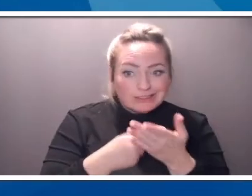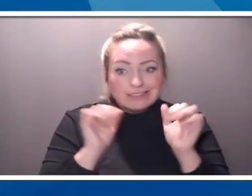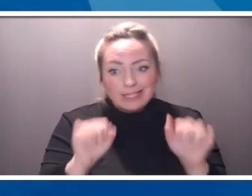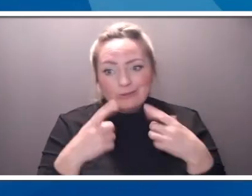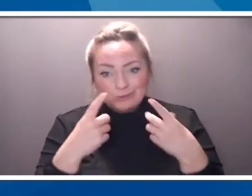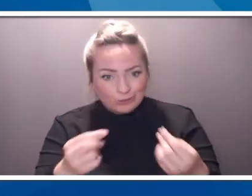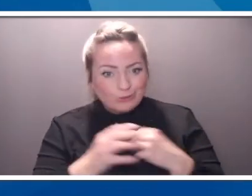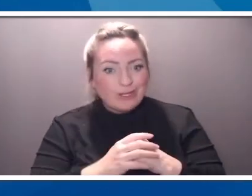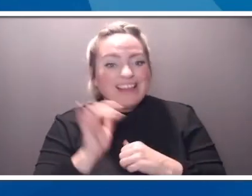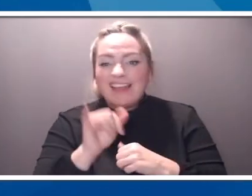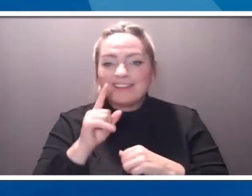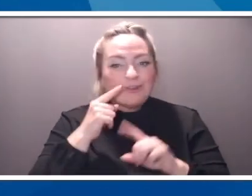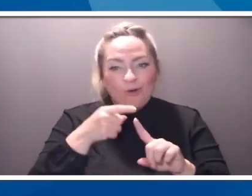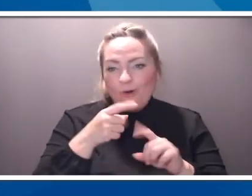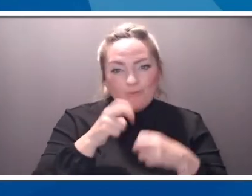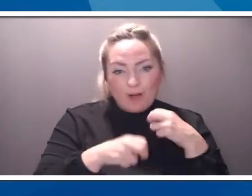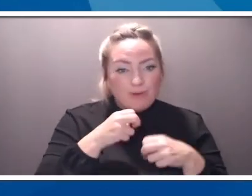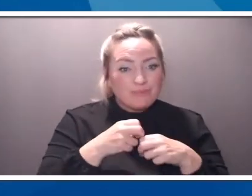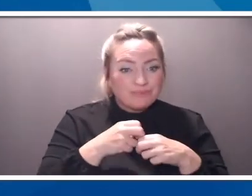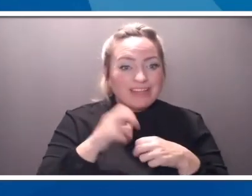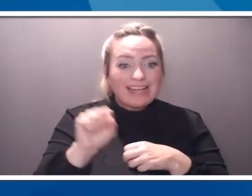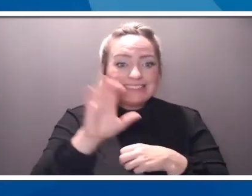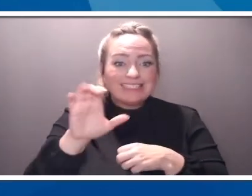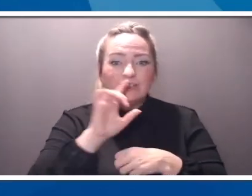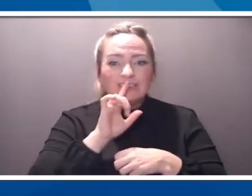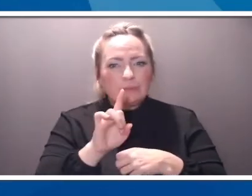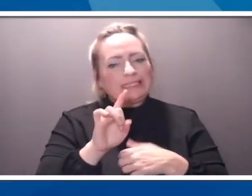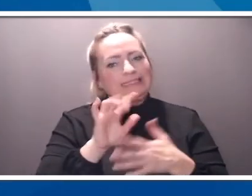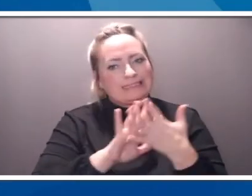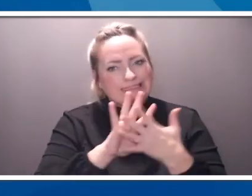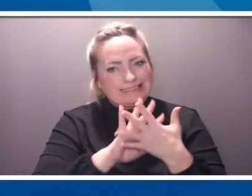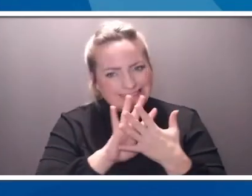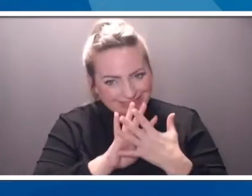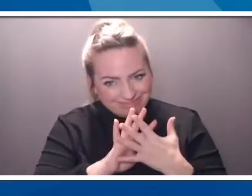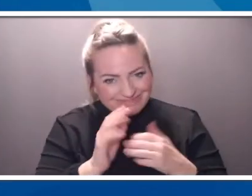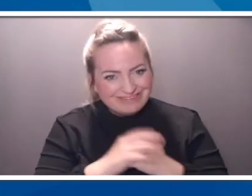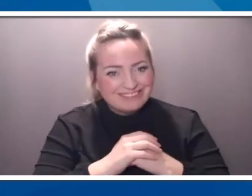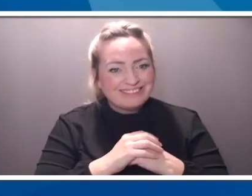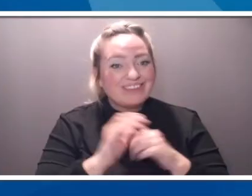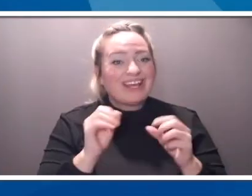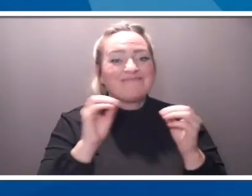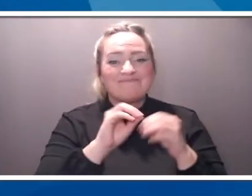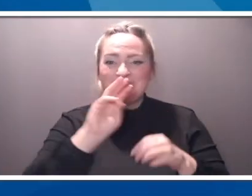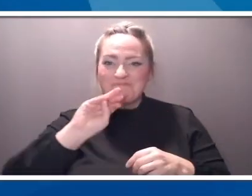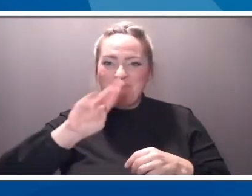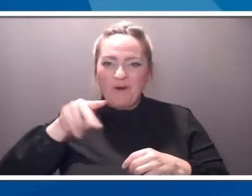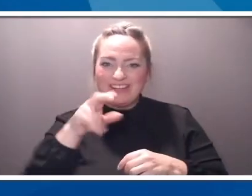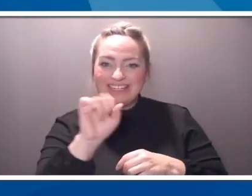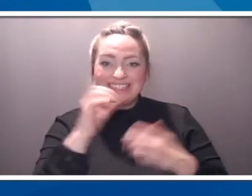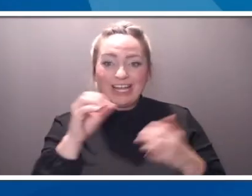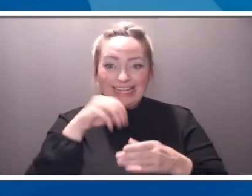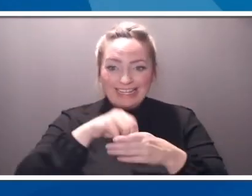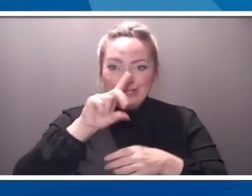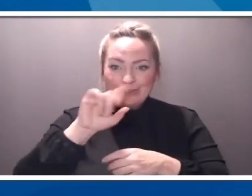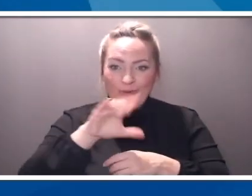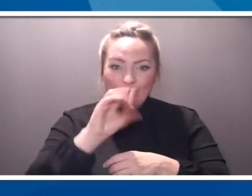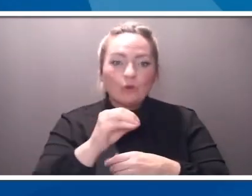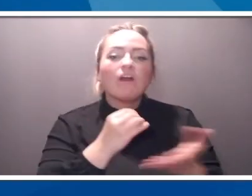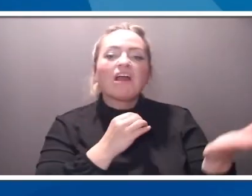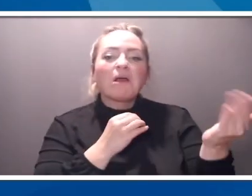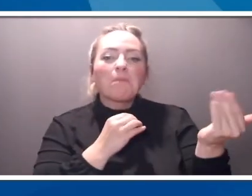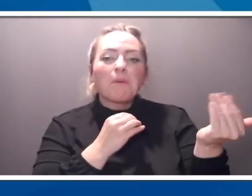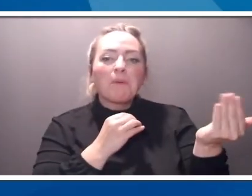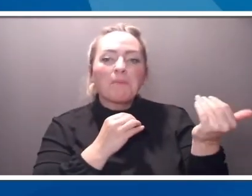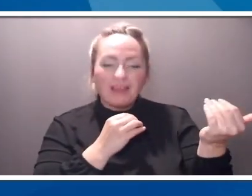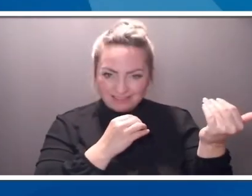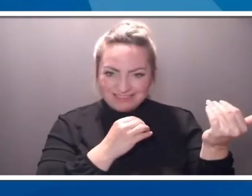There are discussions to be had about these, and that's the whole problem. These SCs are a little bit woolly. So I've got Morpheus here in the